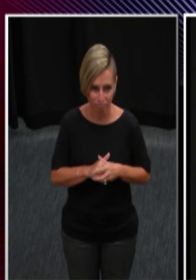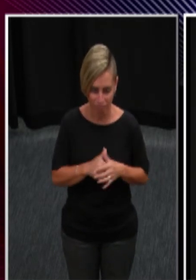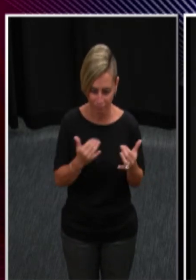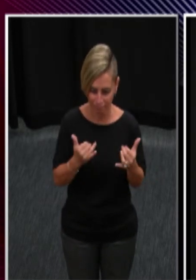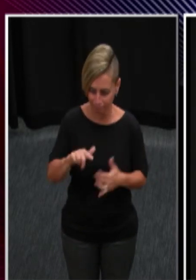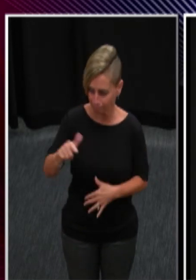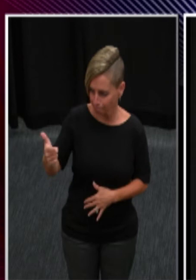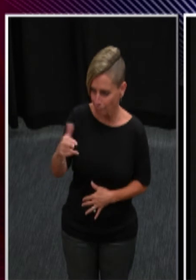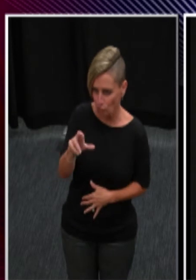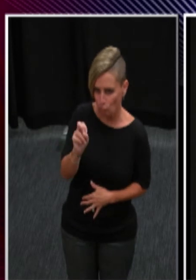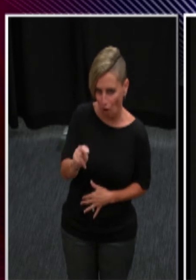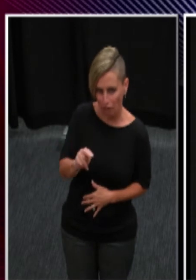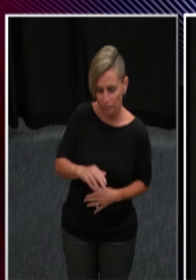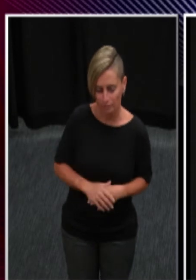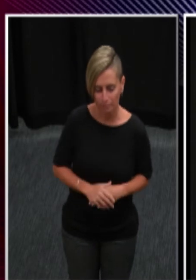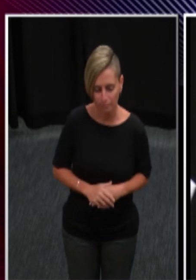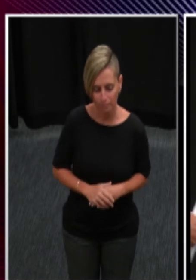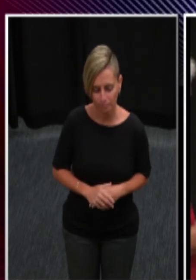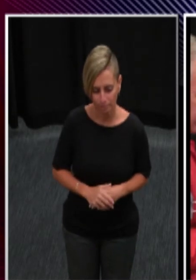Ron.